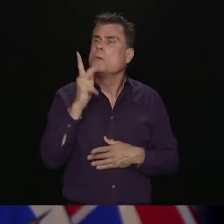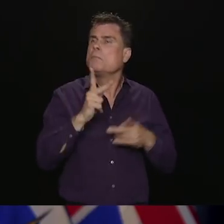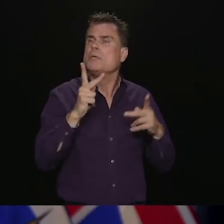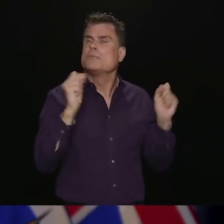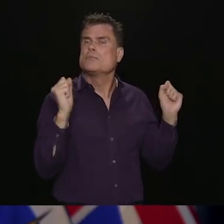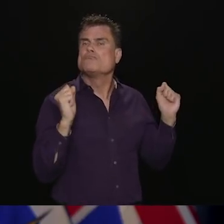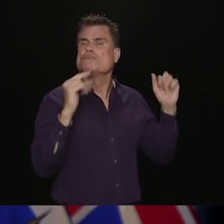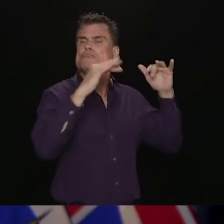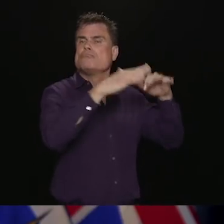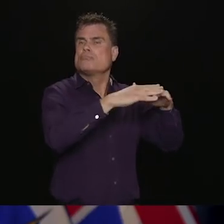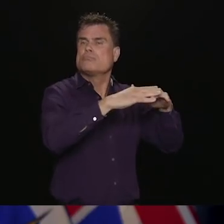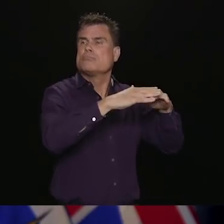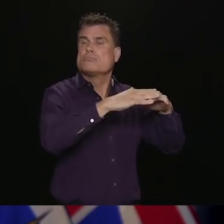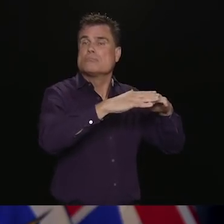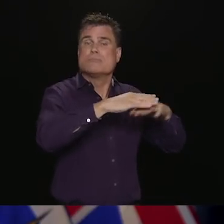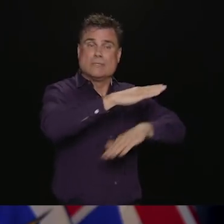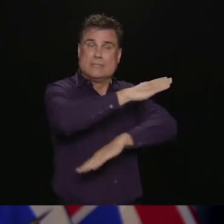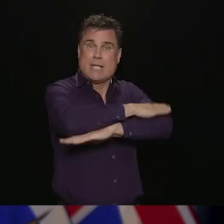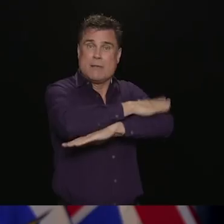in a bubble?